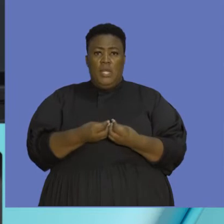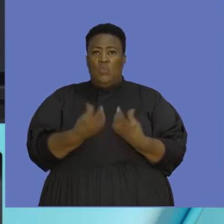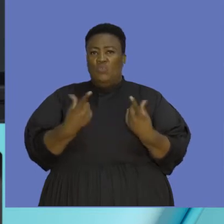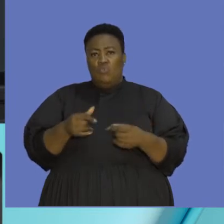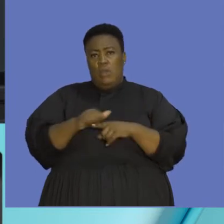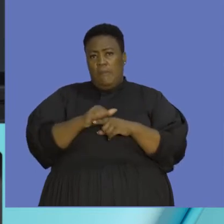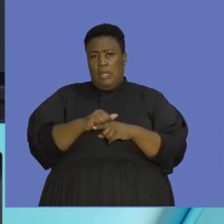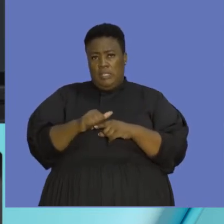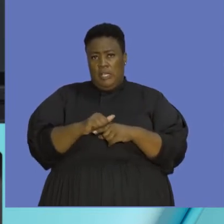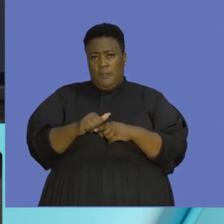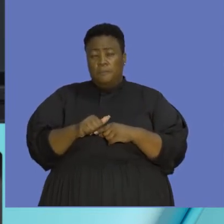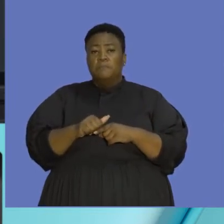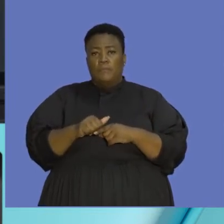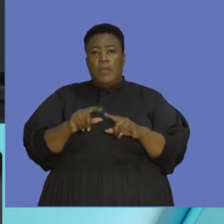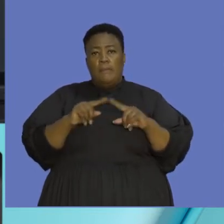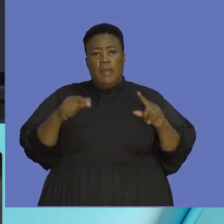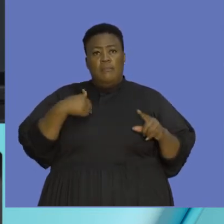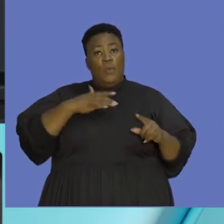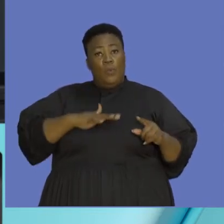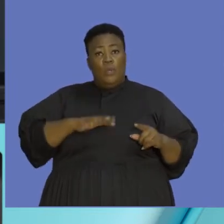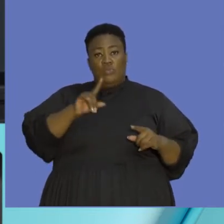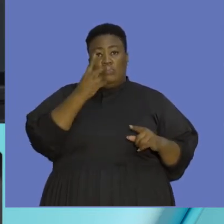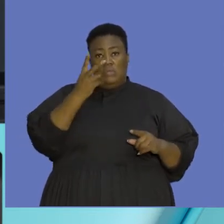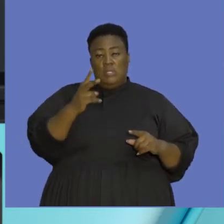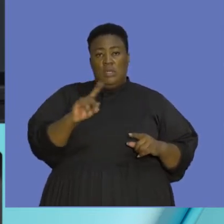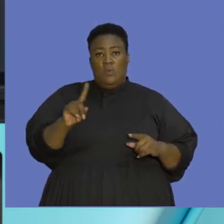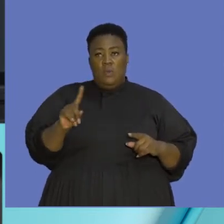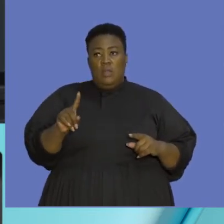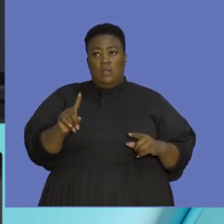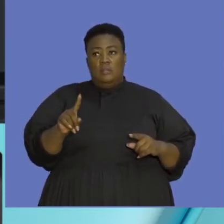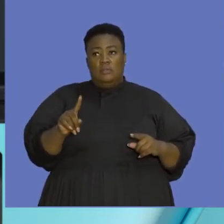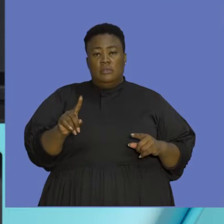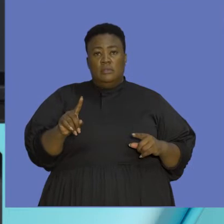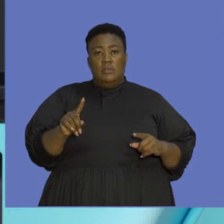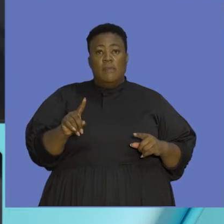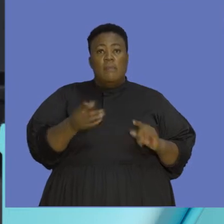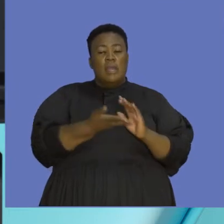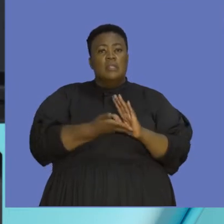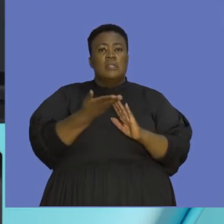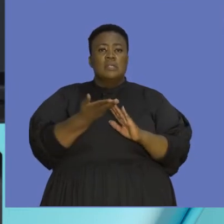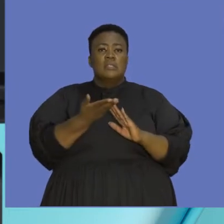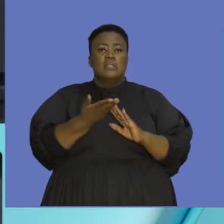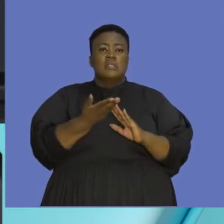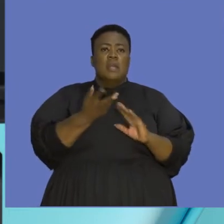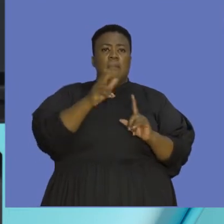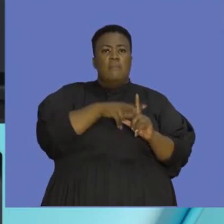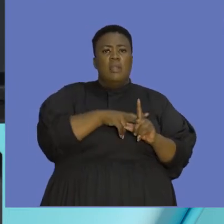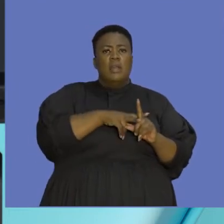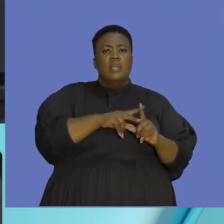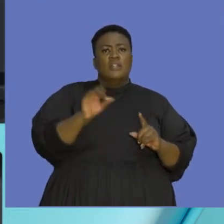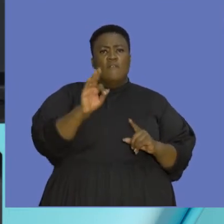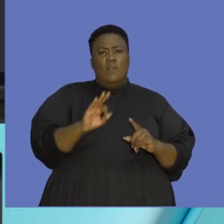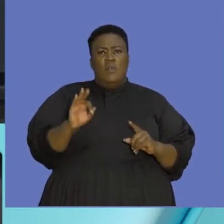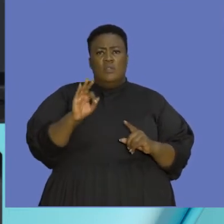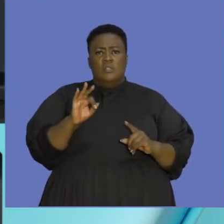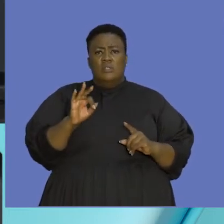practical. But what I wanted you to see is by increasing the applied force, and we're making